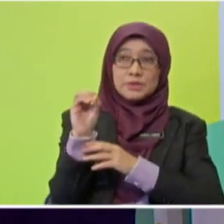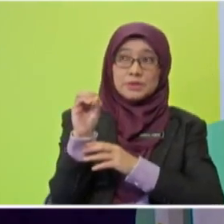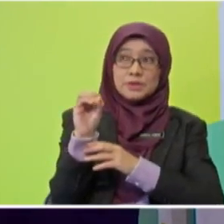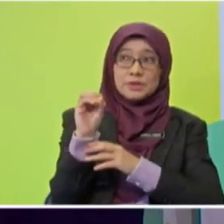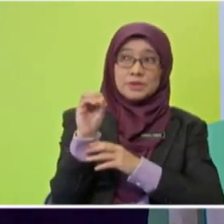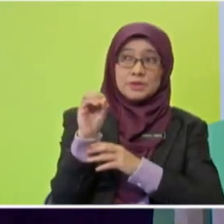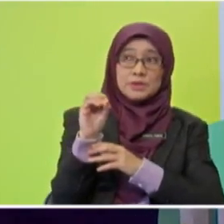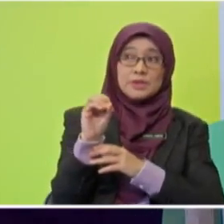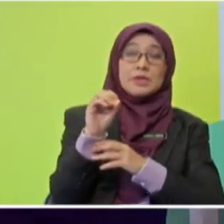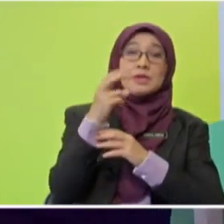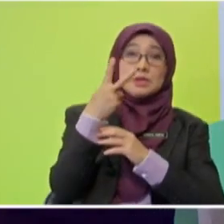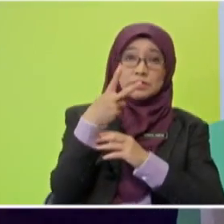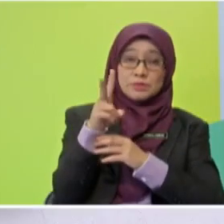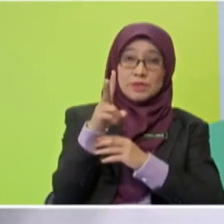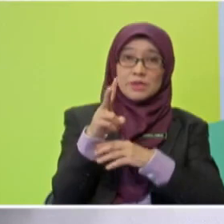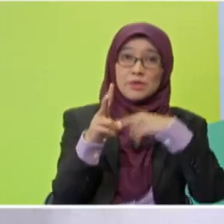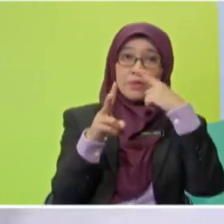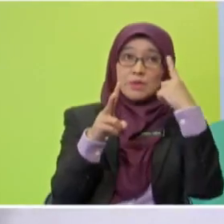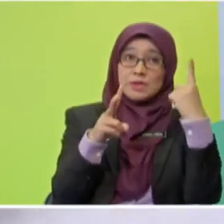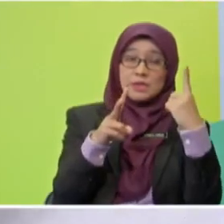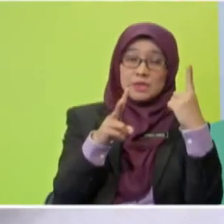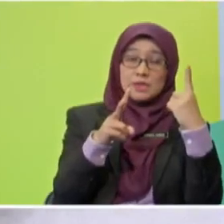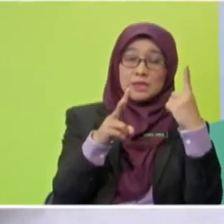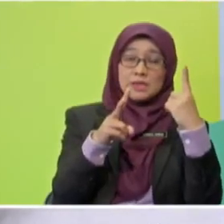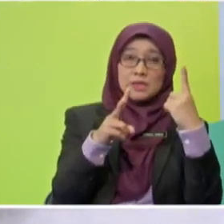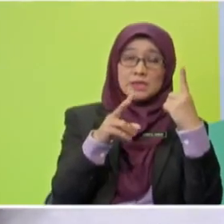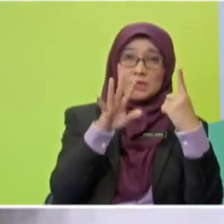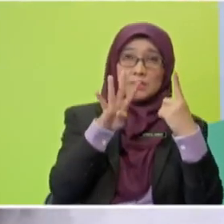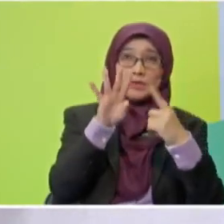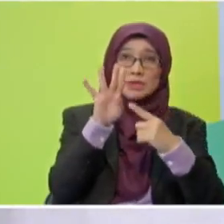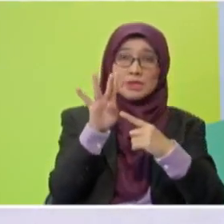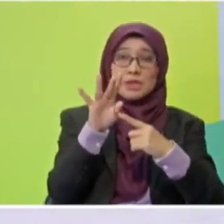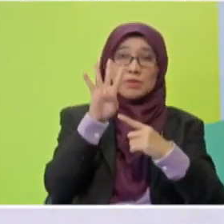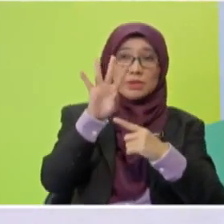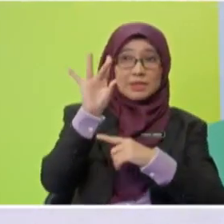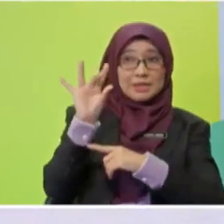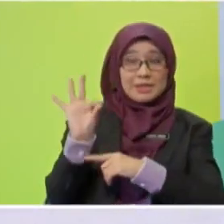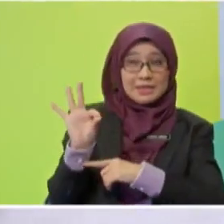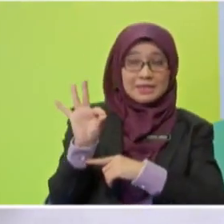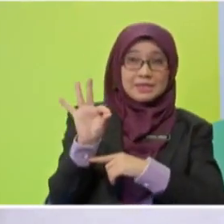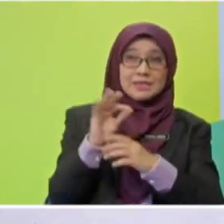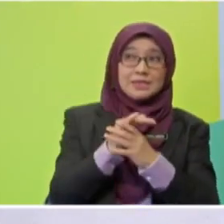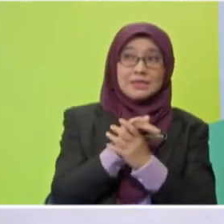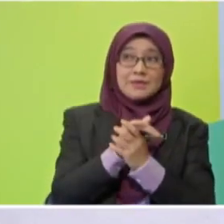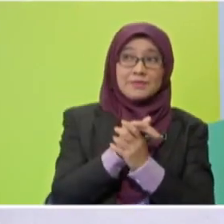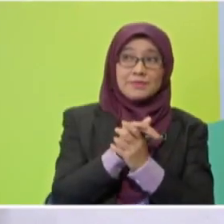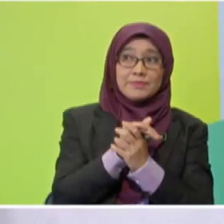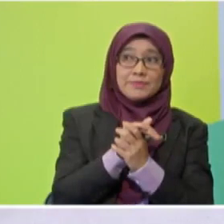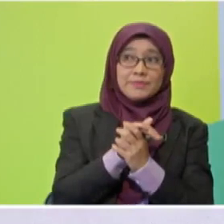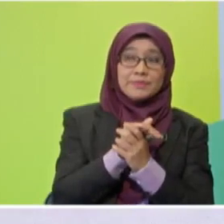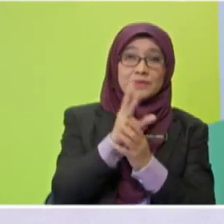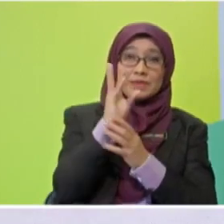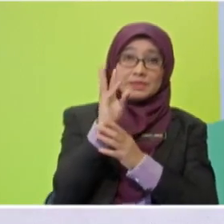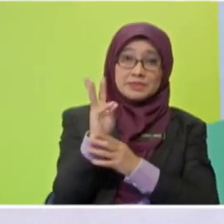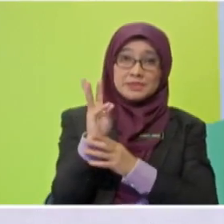times 2, 12, 1, 6 times 8, 48, 49, 4, 1 times 6,